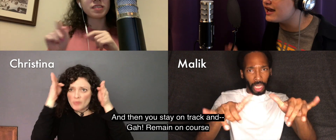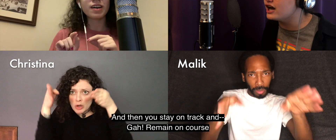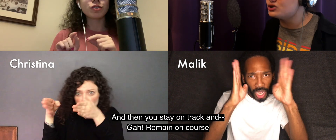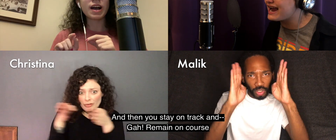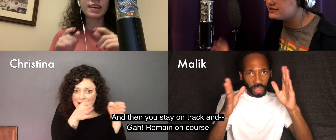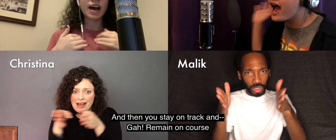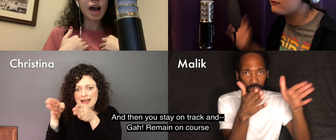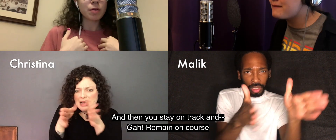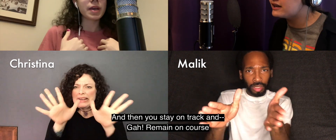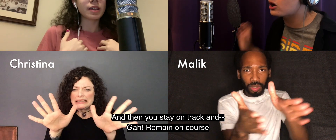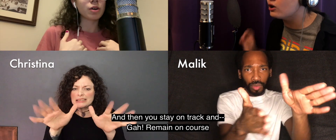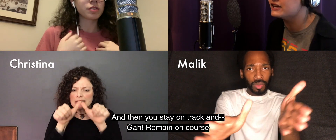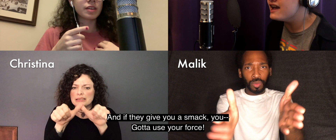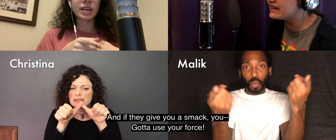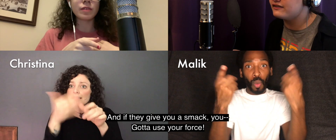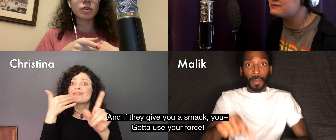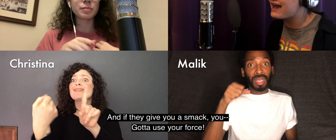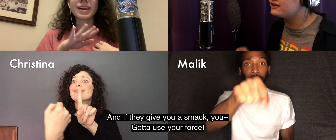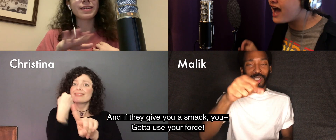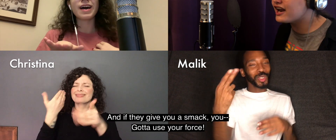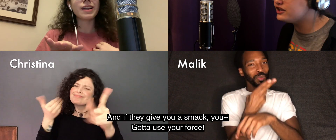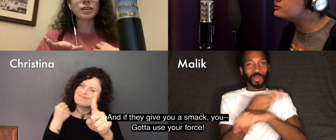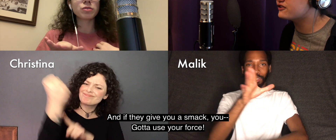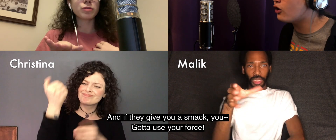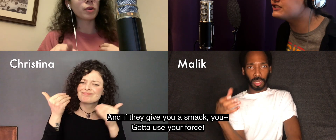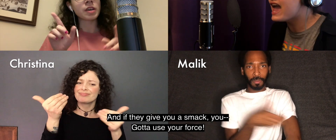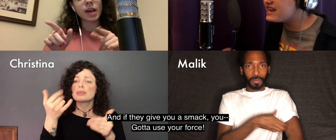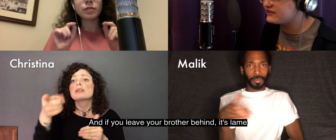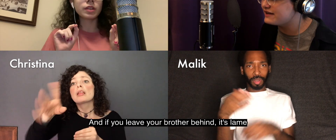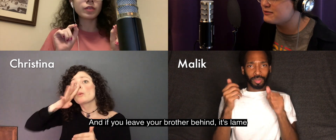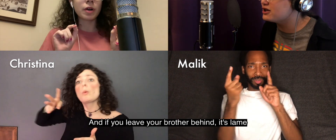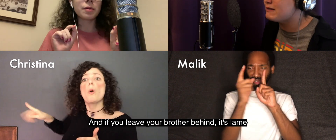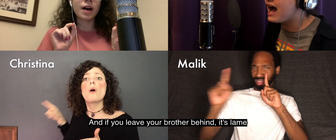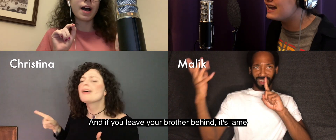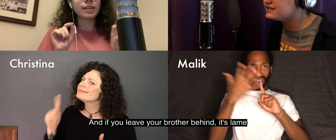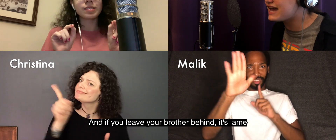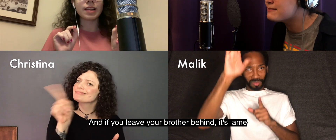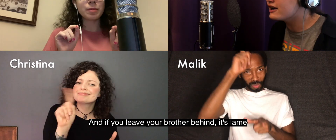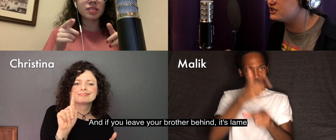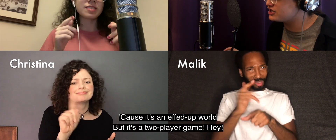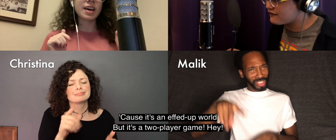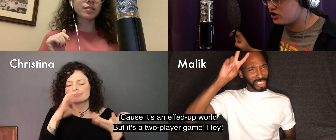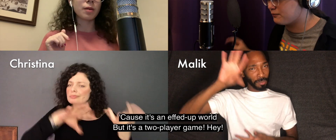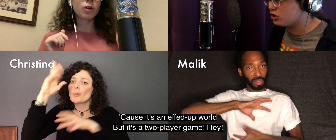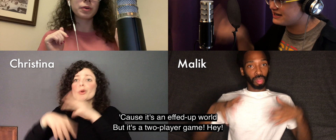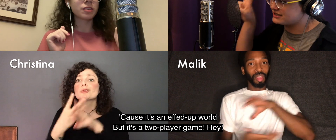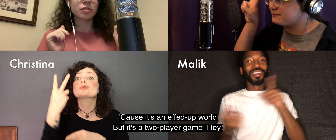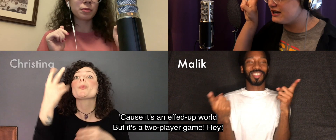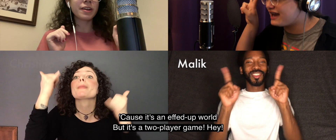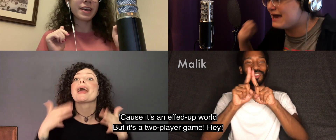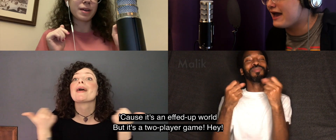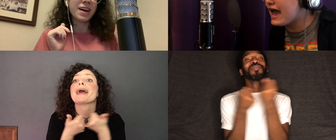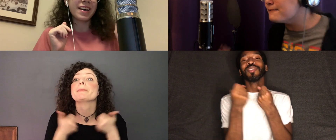and then you stay on track, and I remain on course. And if they give you a smack, you gotta use your force. And if you leave your brother behind, it's lame, cause it's an effed up world,